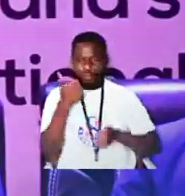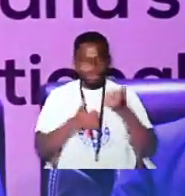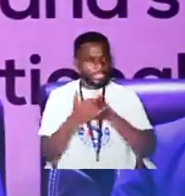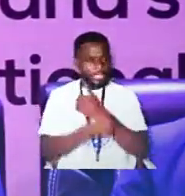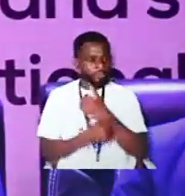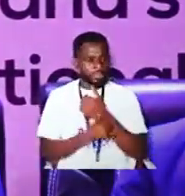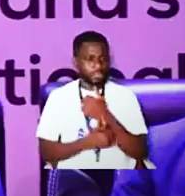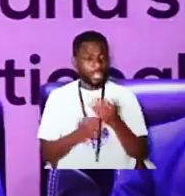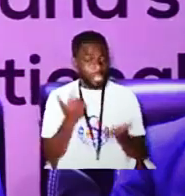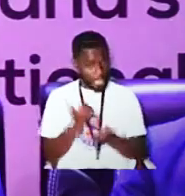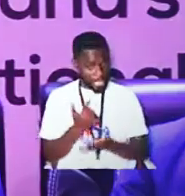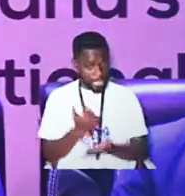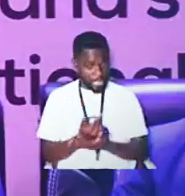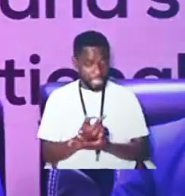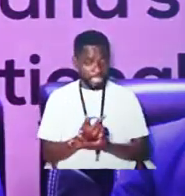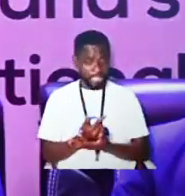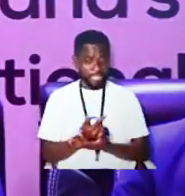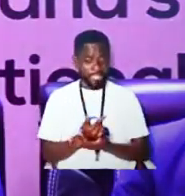"Ghana."